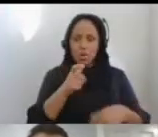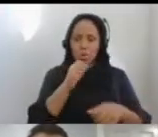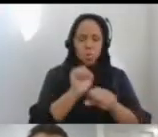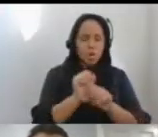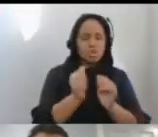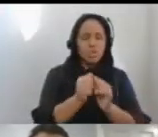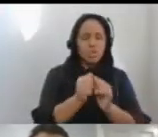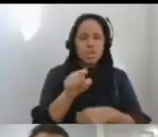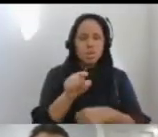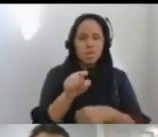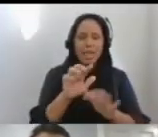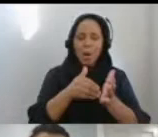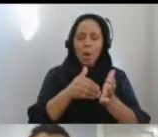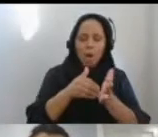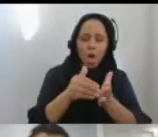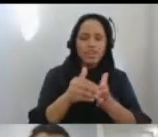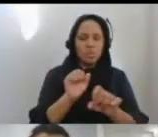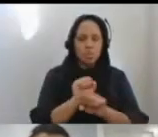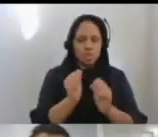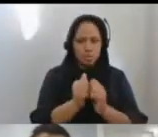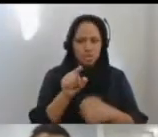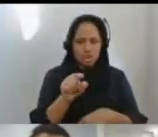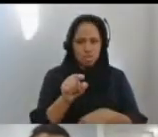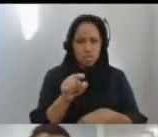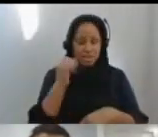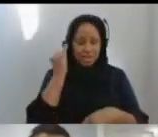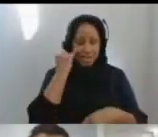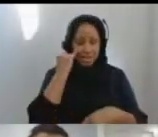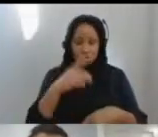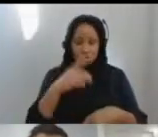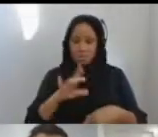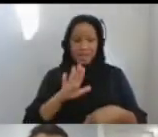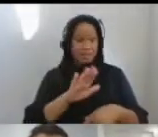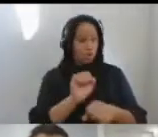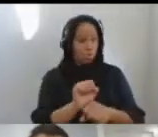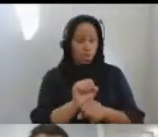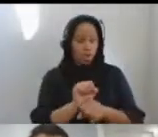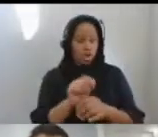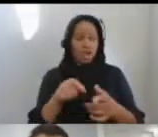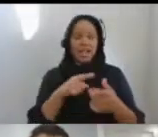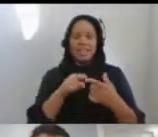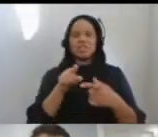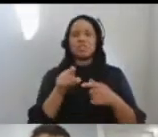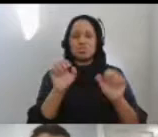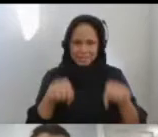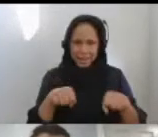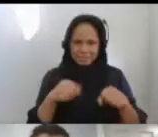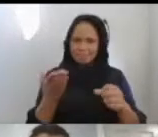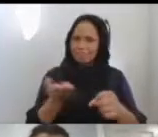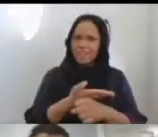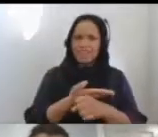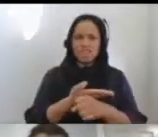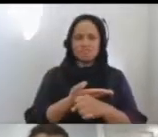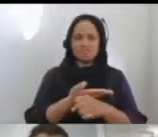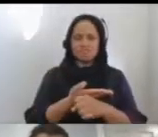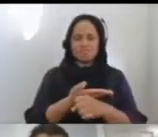you, and if you dislike their work, you get to fire them and hire someone